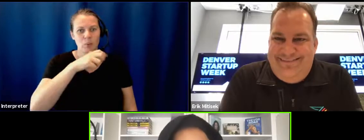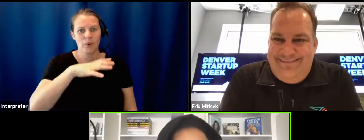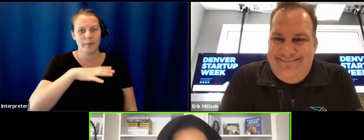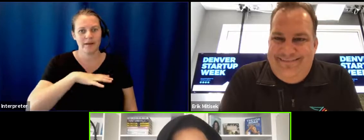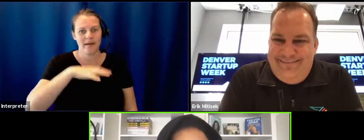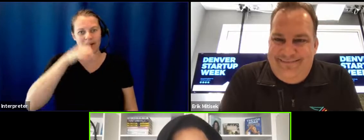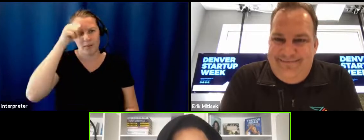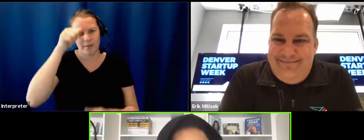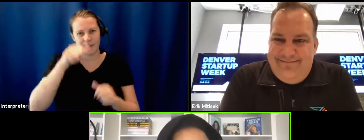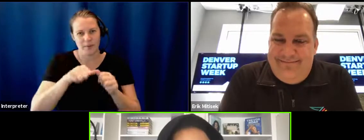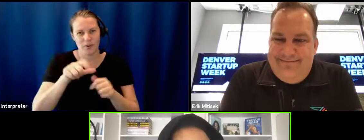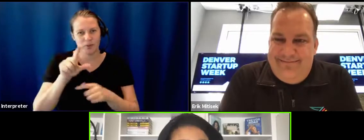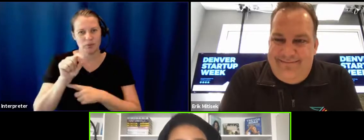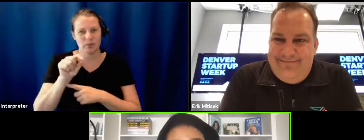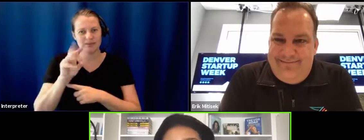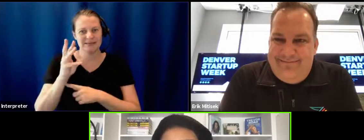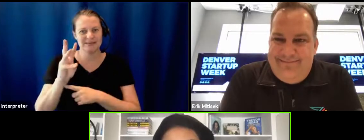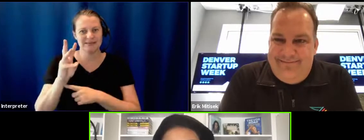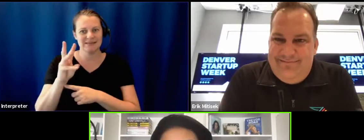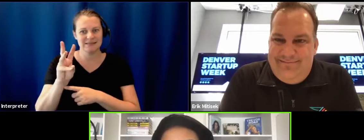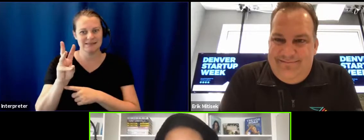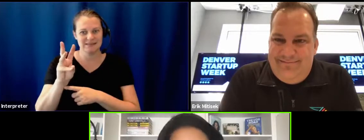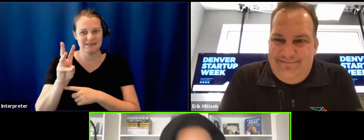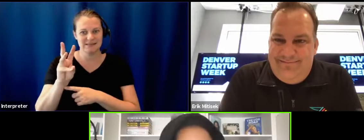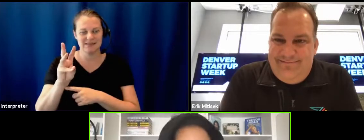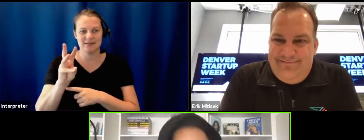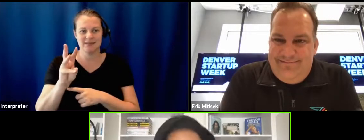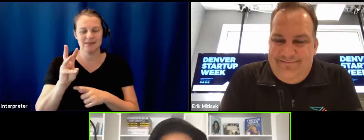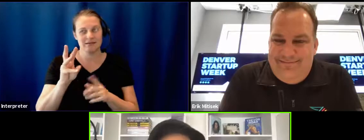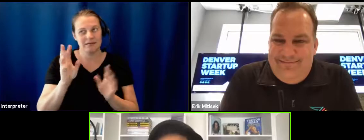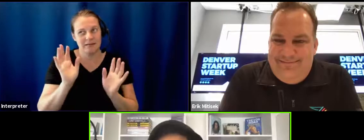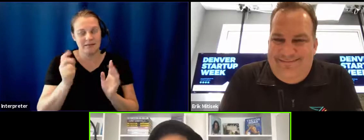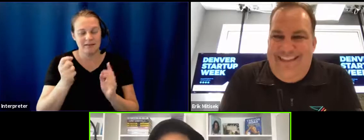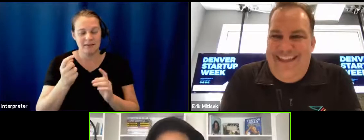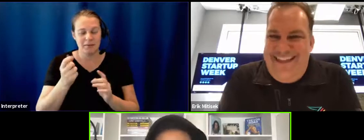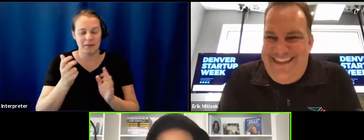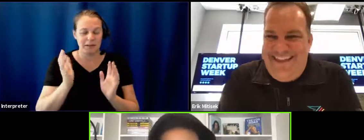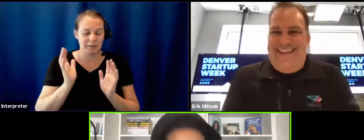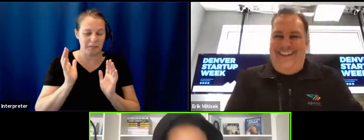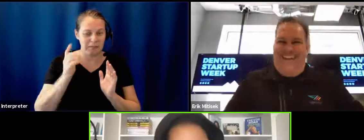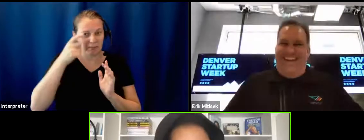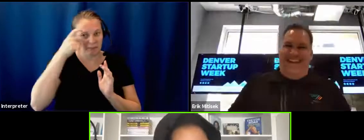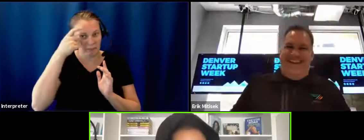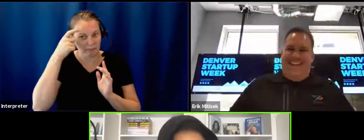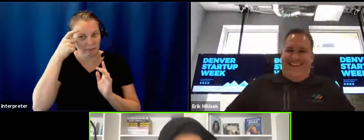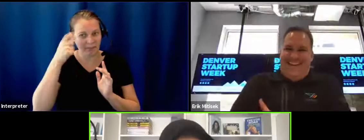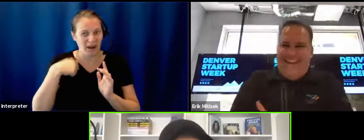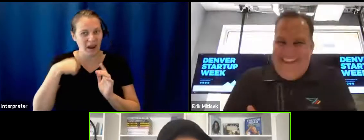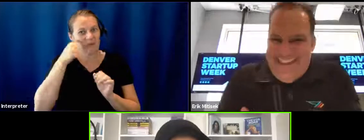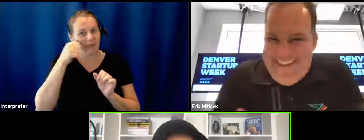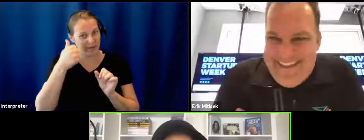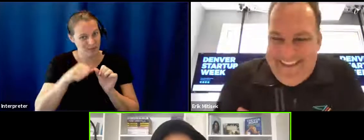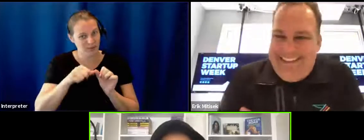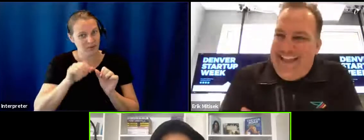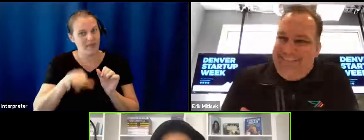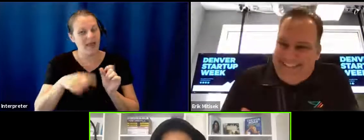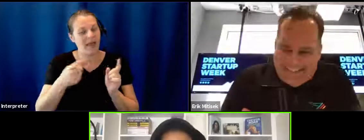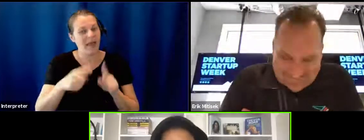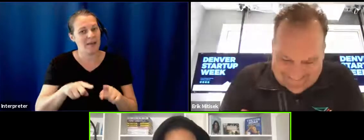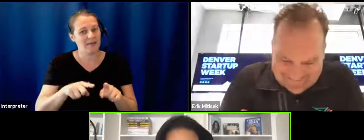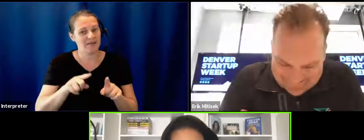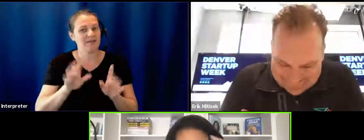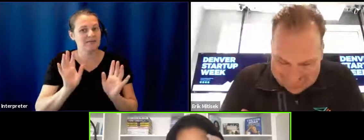like in 2016 or something. And it's a little petty, but I just remember it because I remember, you know, slights. And I remember